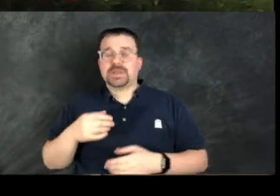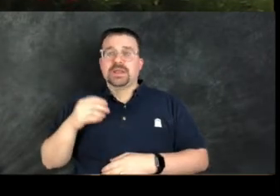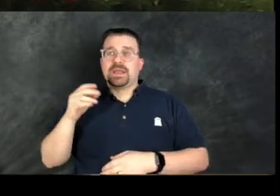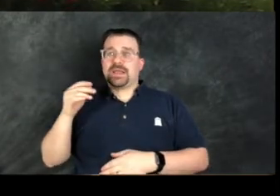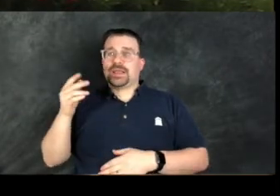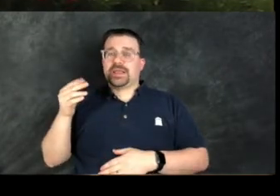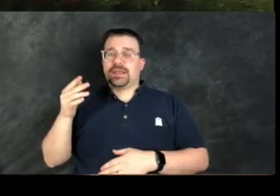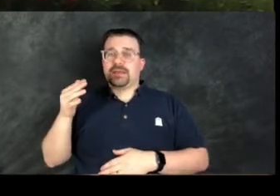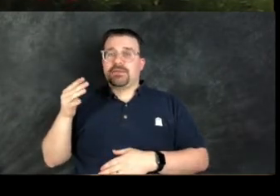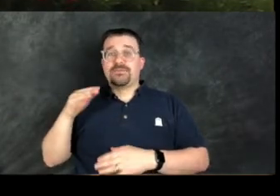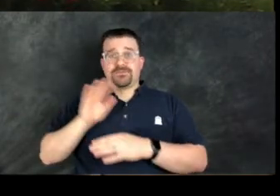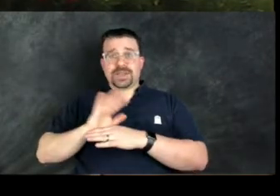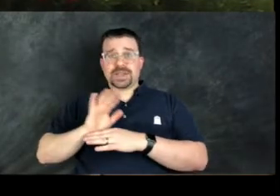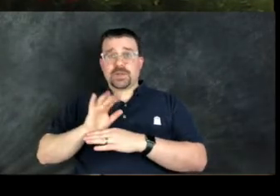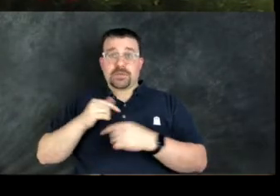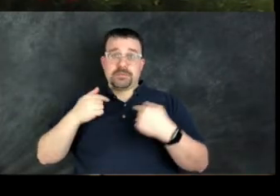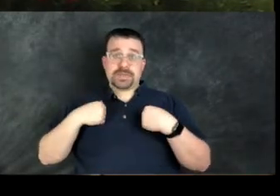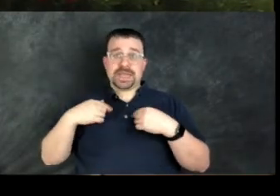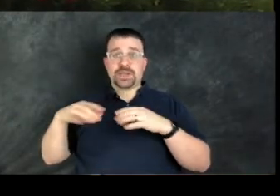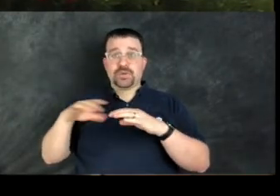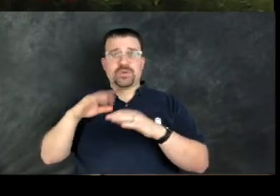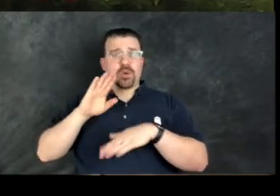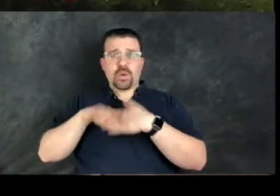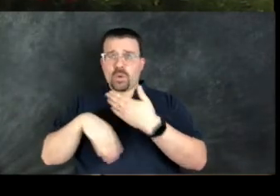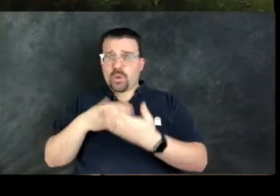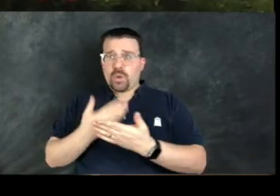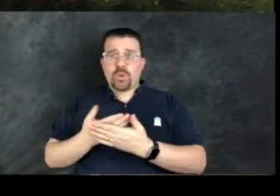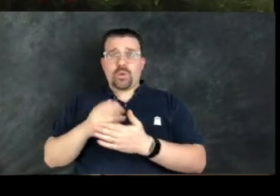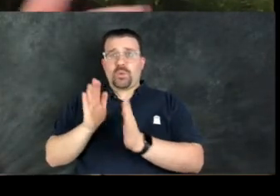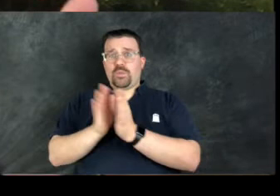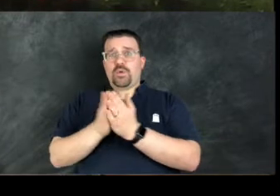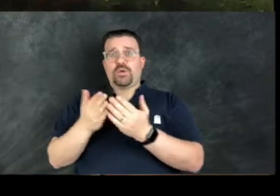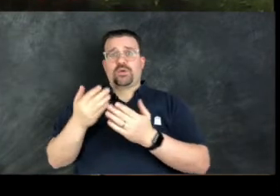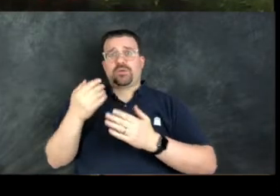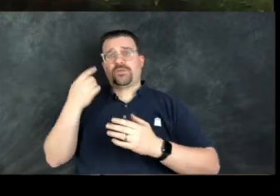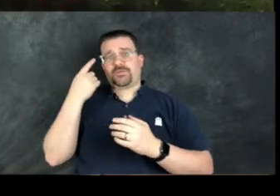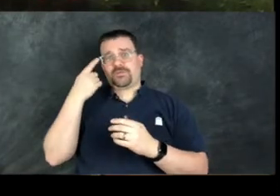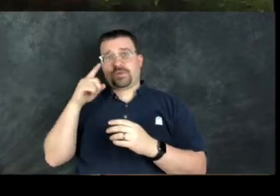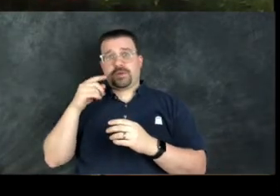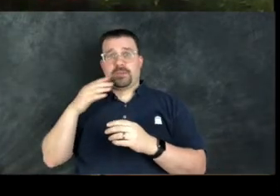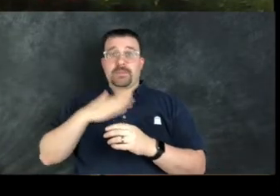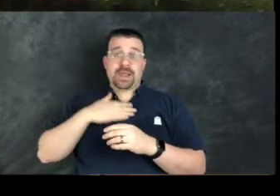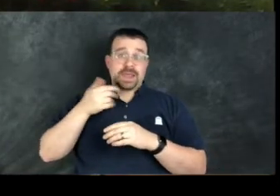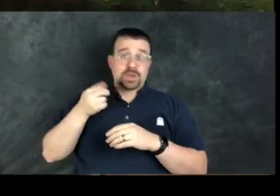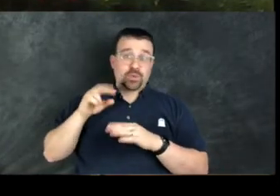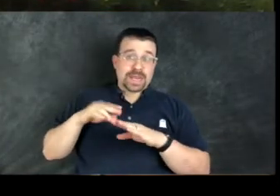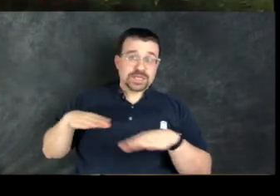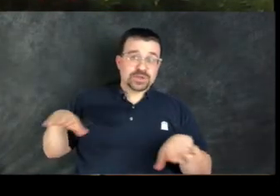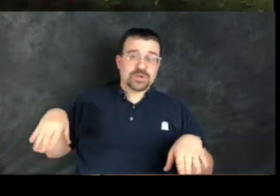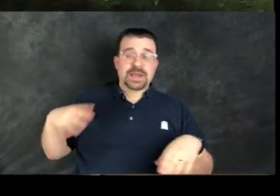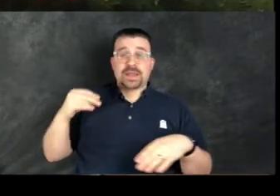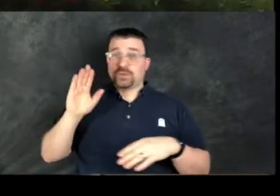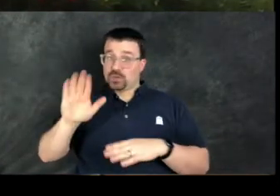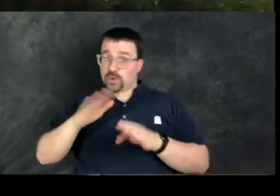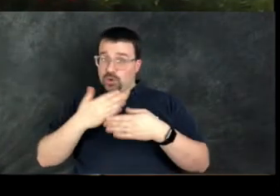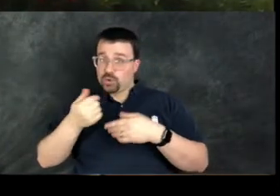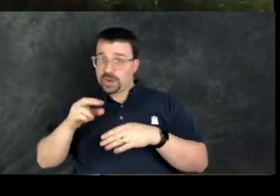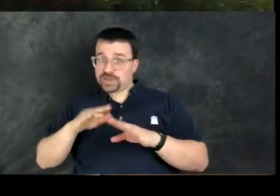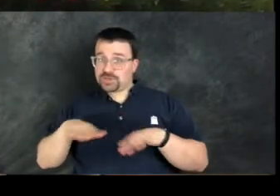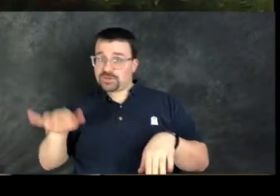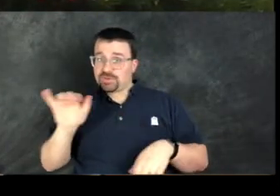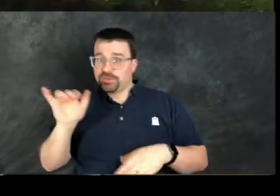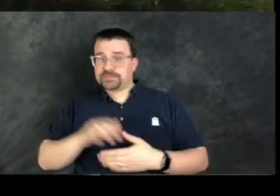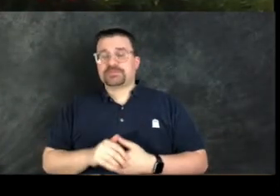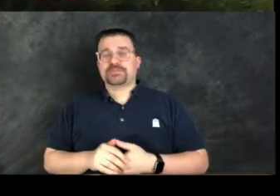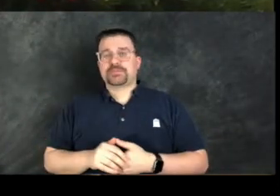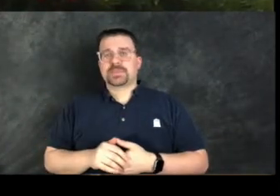a video of me doing the entire book for my grandchildren and yours. And, you know, as I